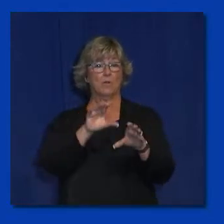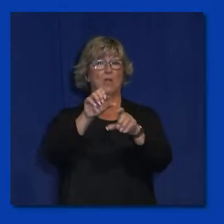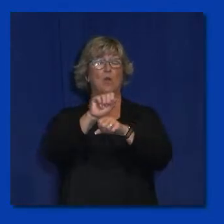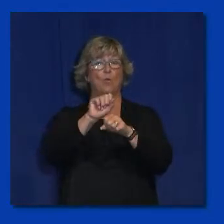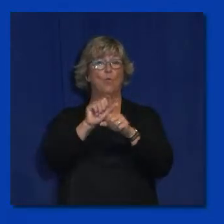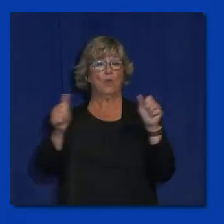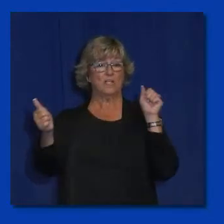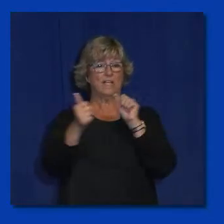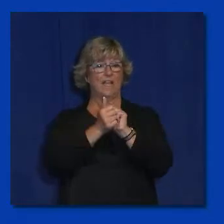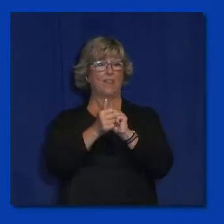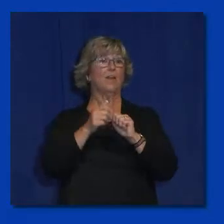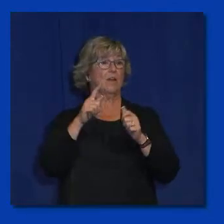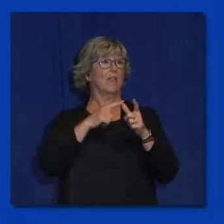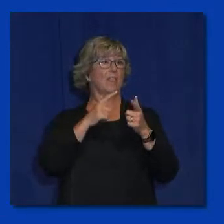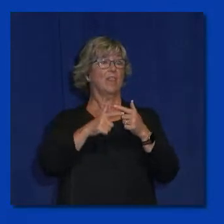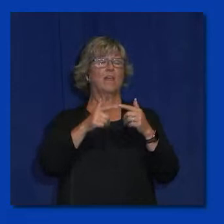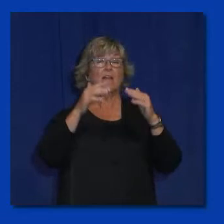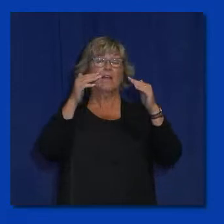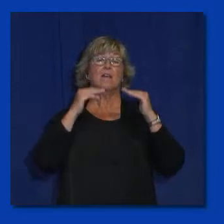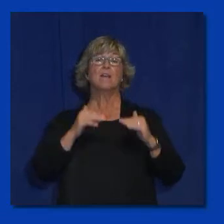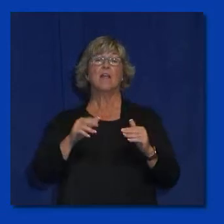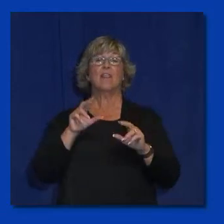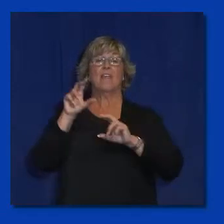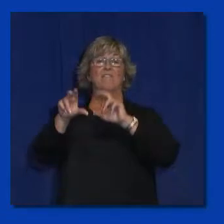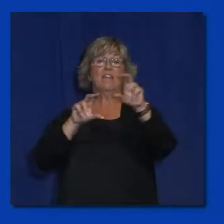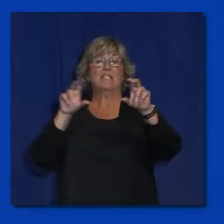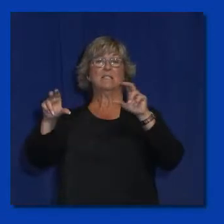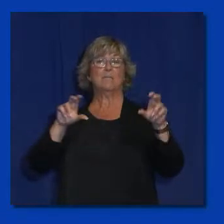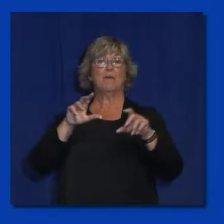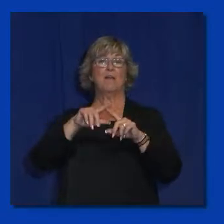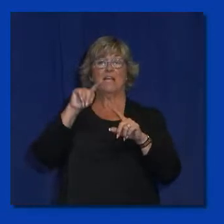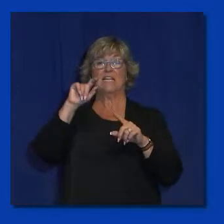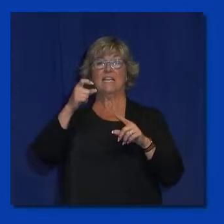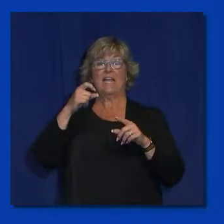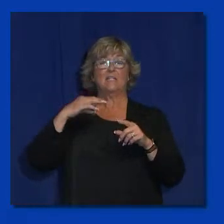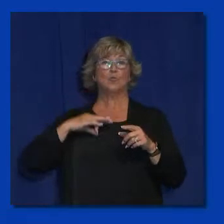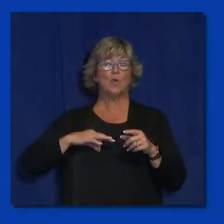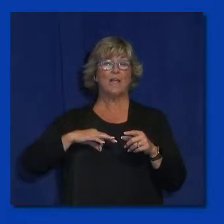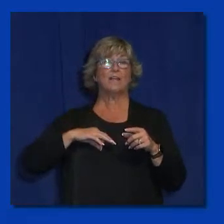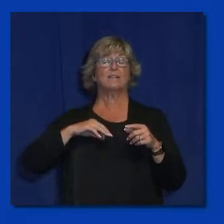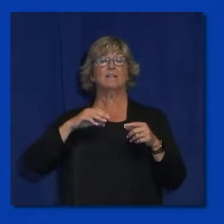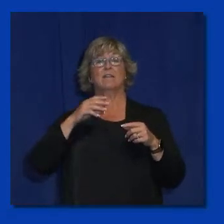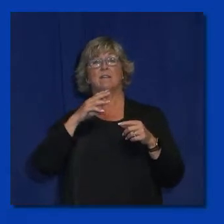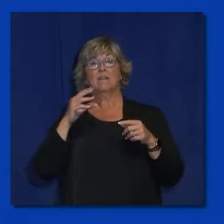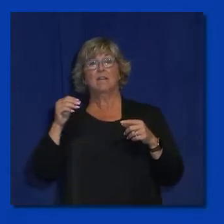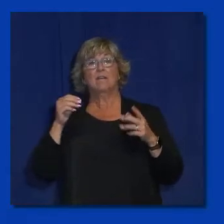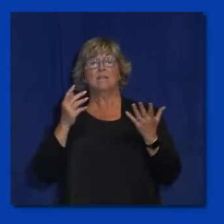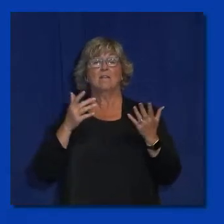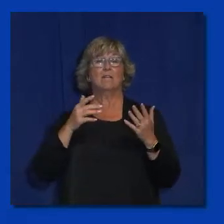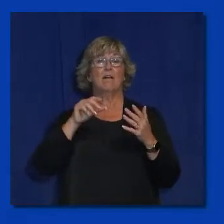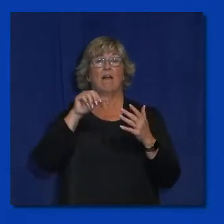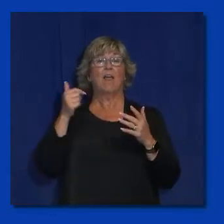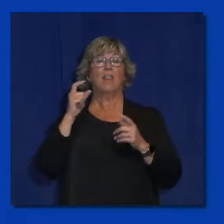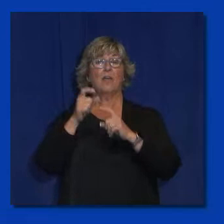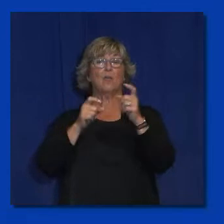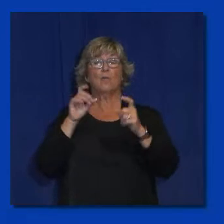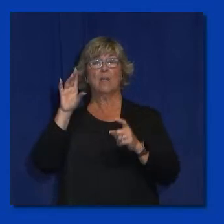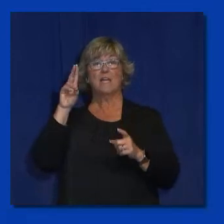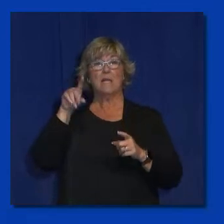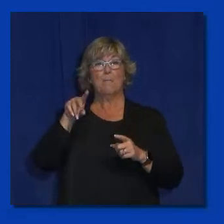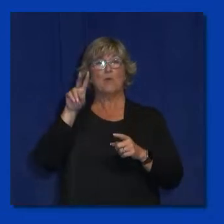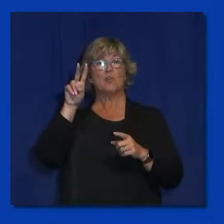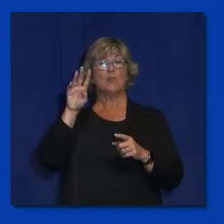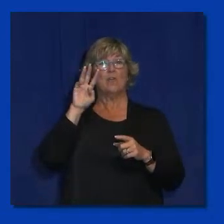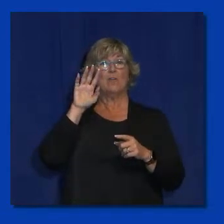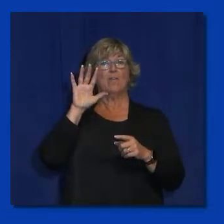space together. And then, of course, the investments on tax credits across the spectrum, infill grants and the like,